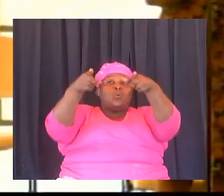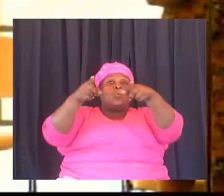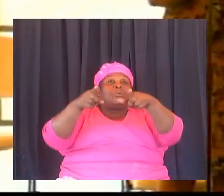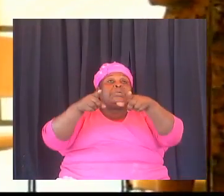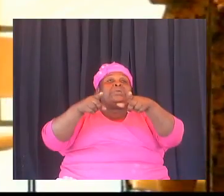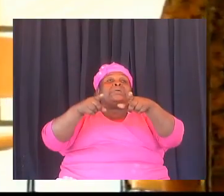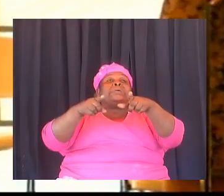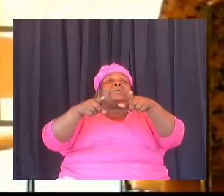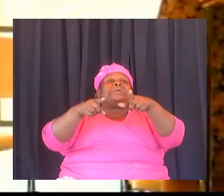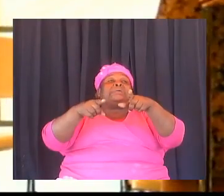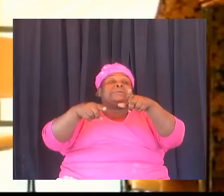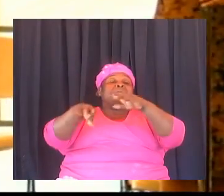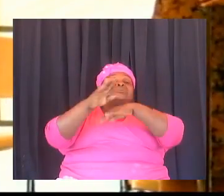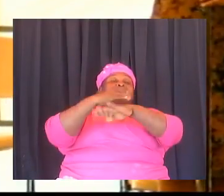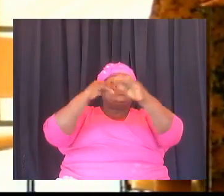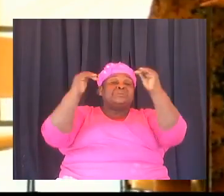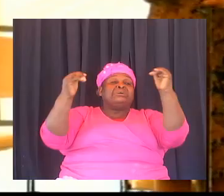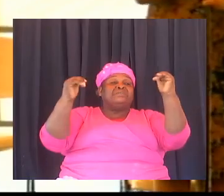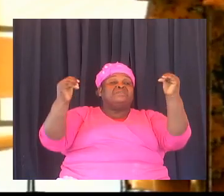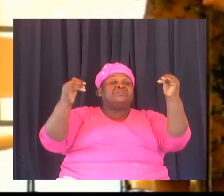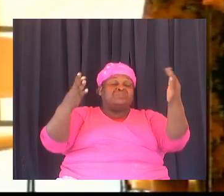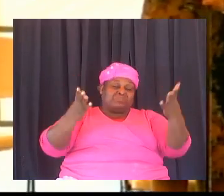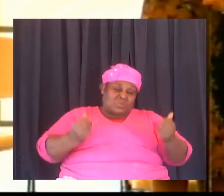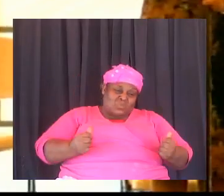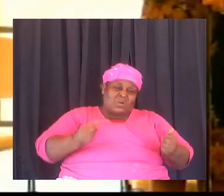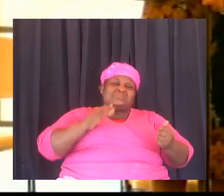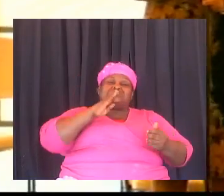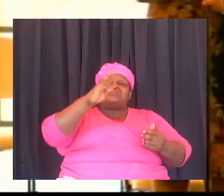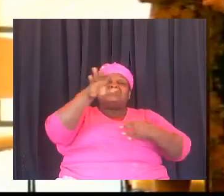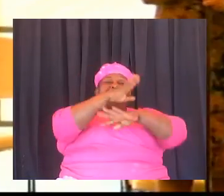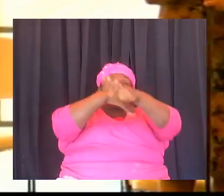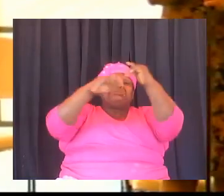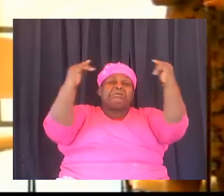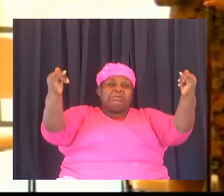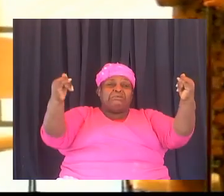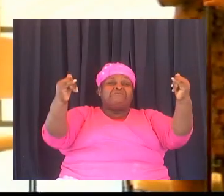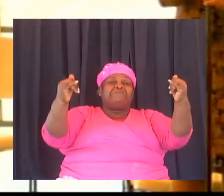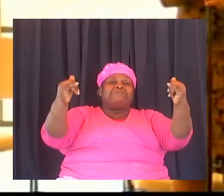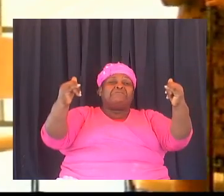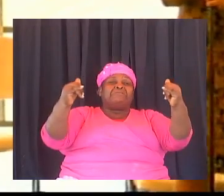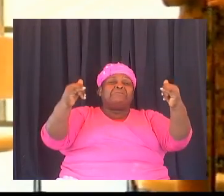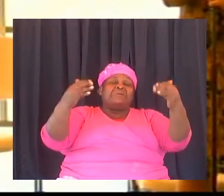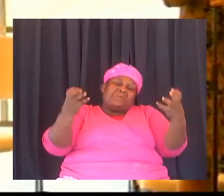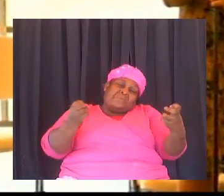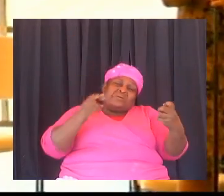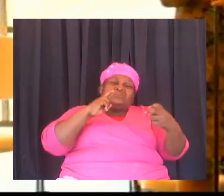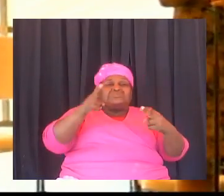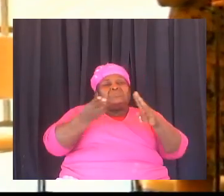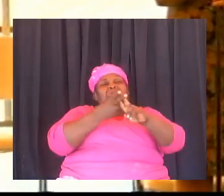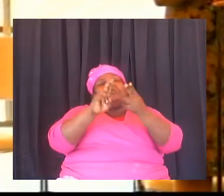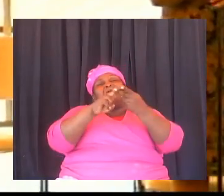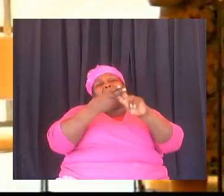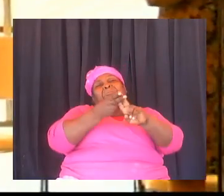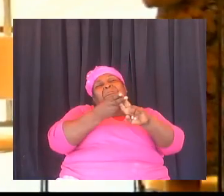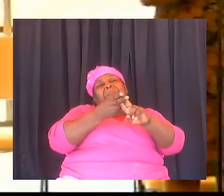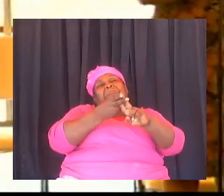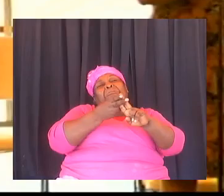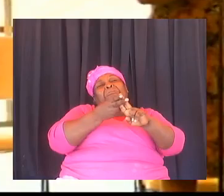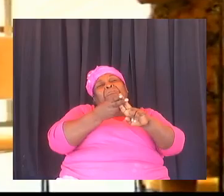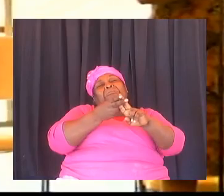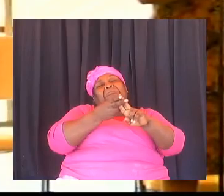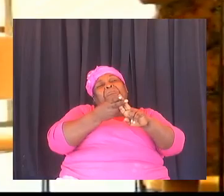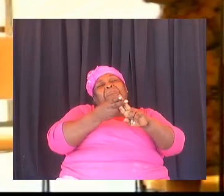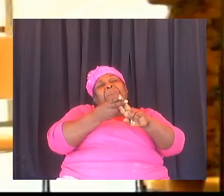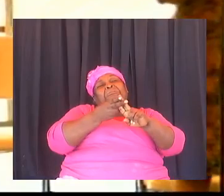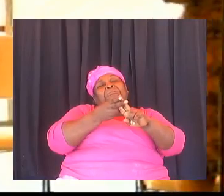ground. I want to be there. I want to be in that number. And you know, the more we sing about